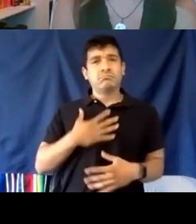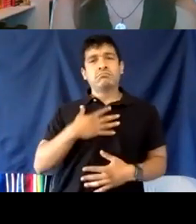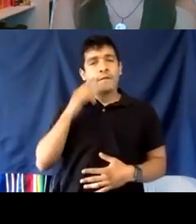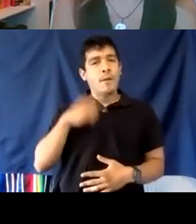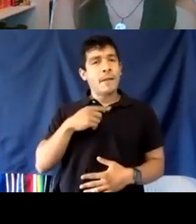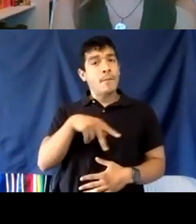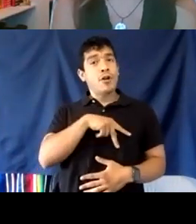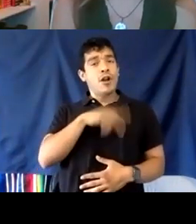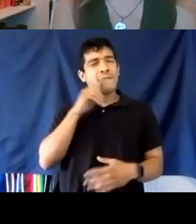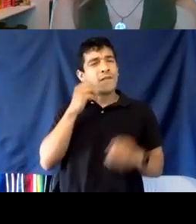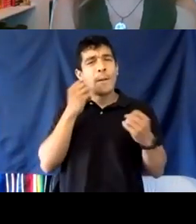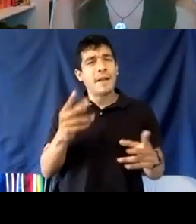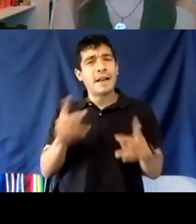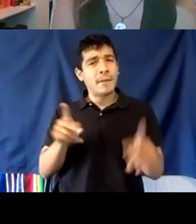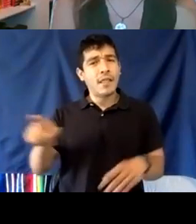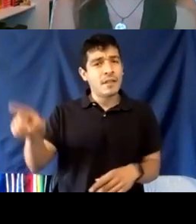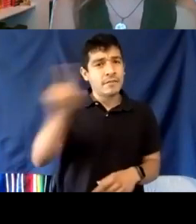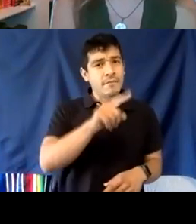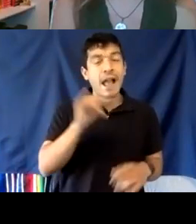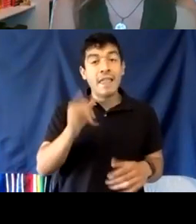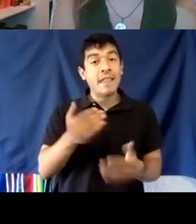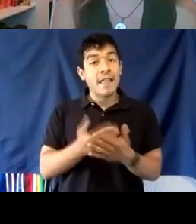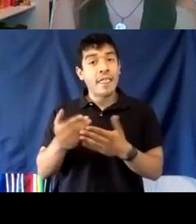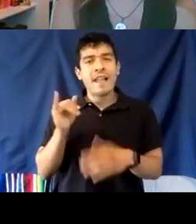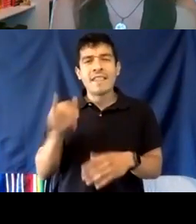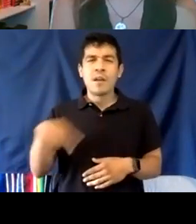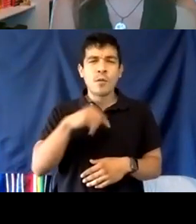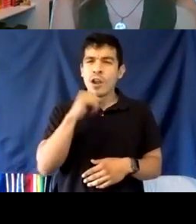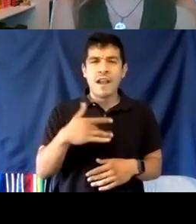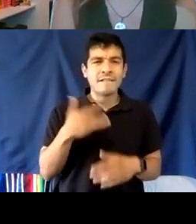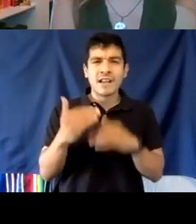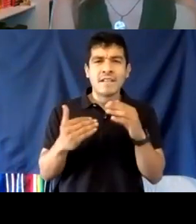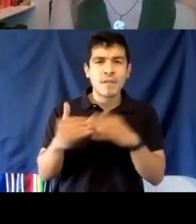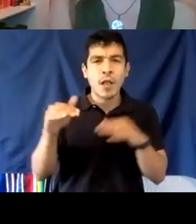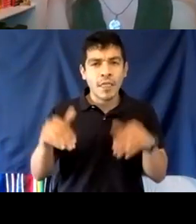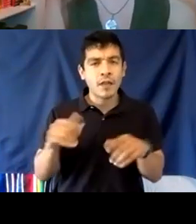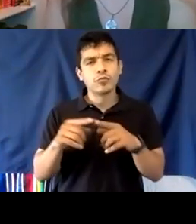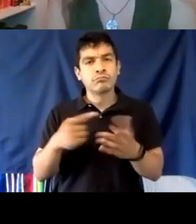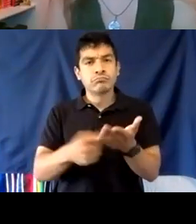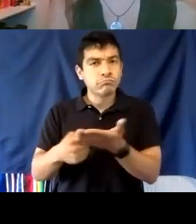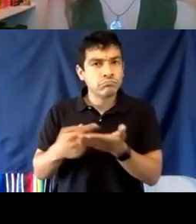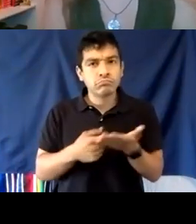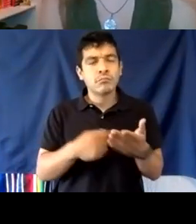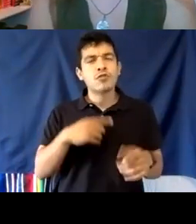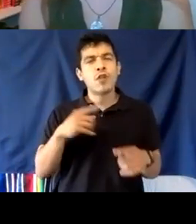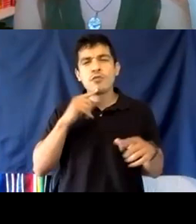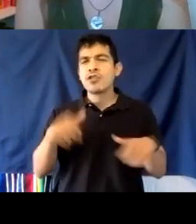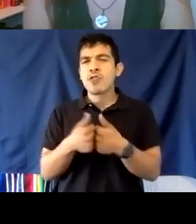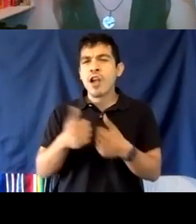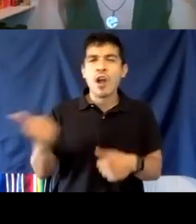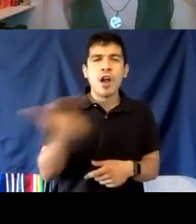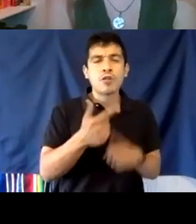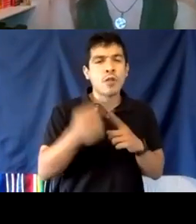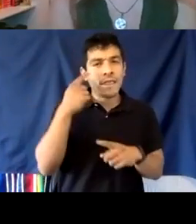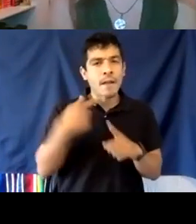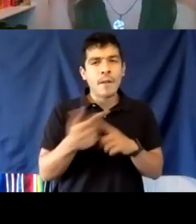and for probably many, many people. And these are things that we are not feeling comfortable yet to talk about. So I challenge us all to think of all of